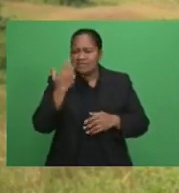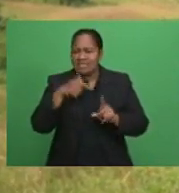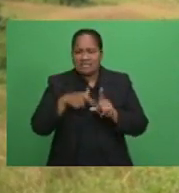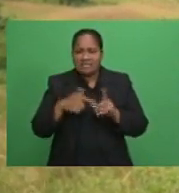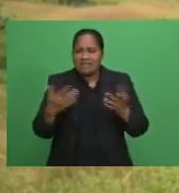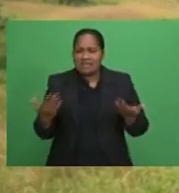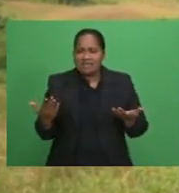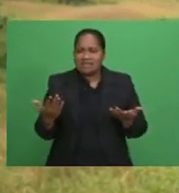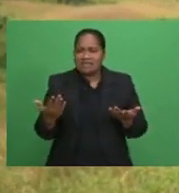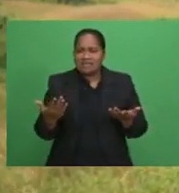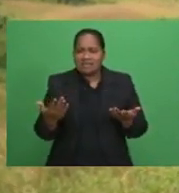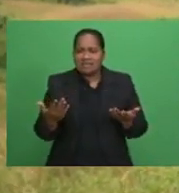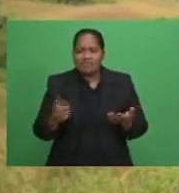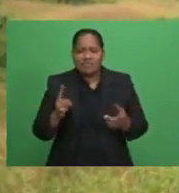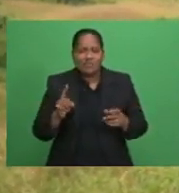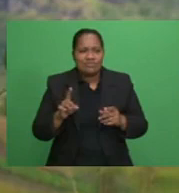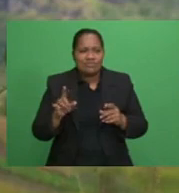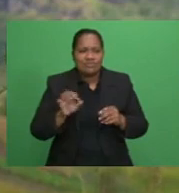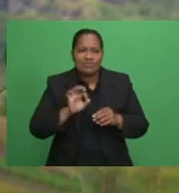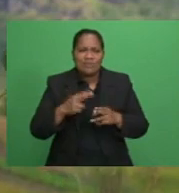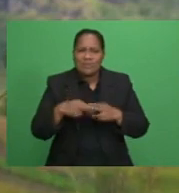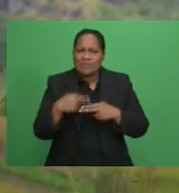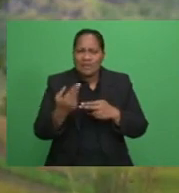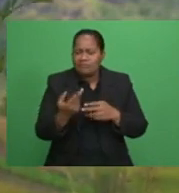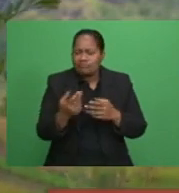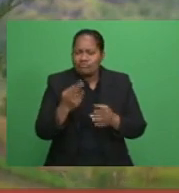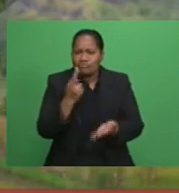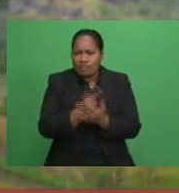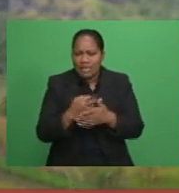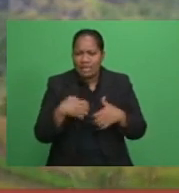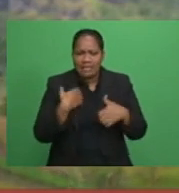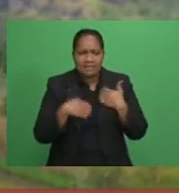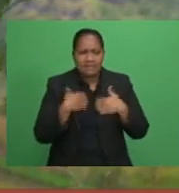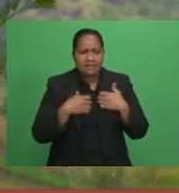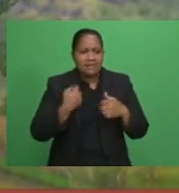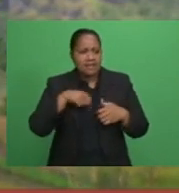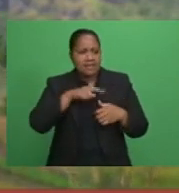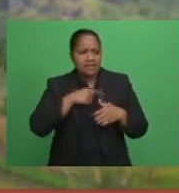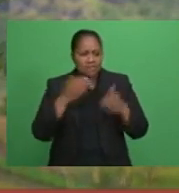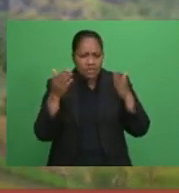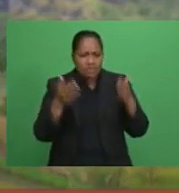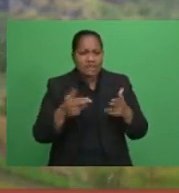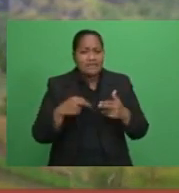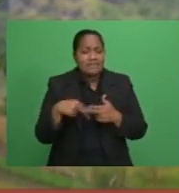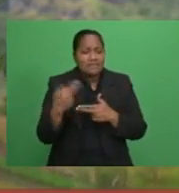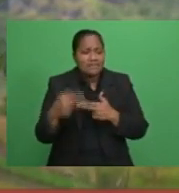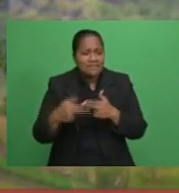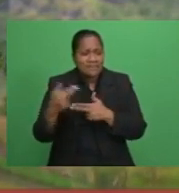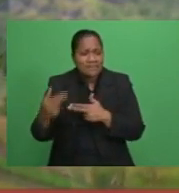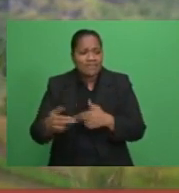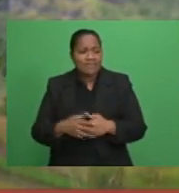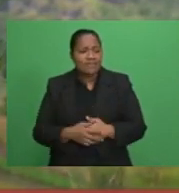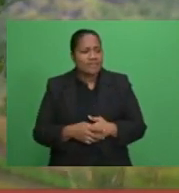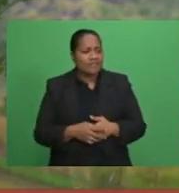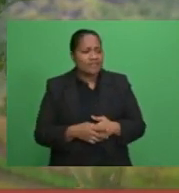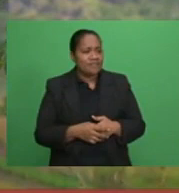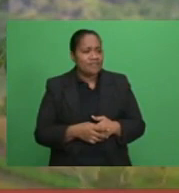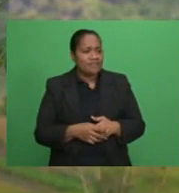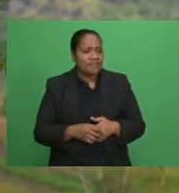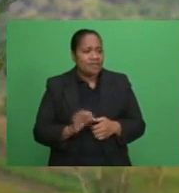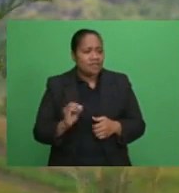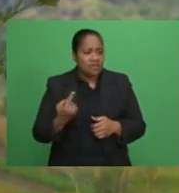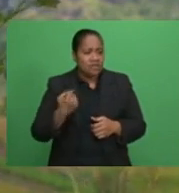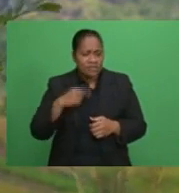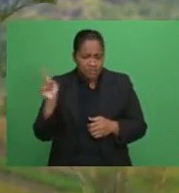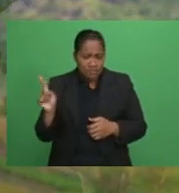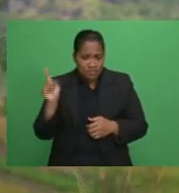being planted. It's pretty exciting. We also are looking at planting some fruit trees as well. So native trees will come in as a